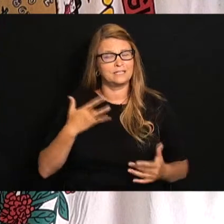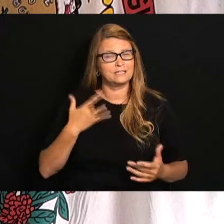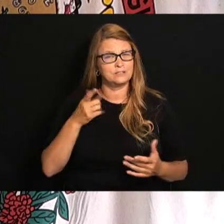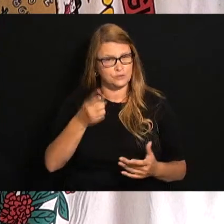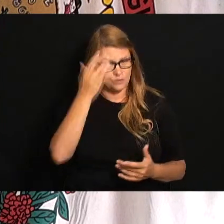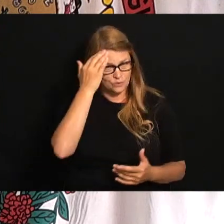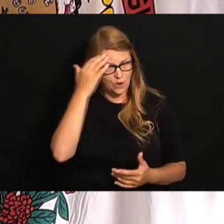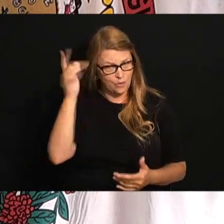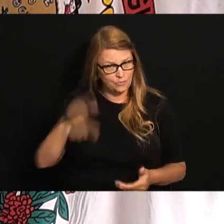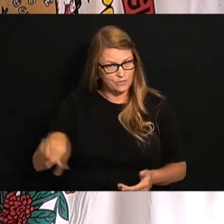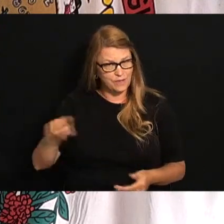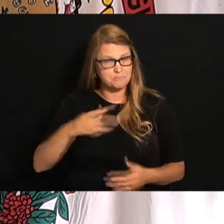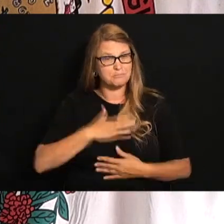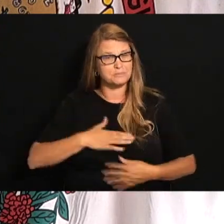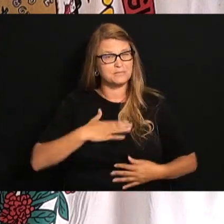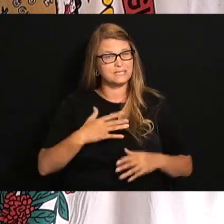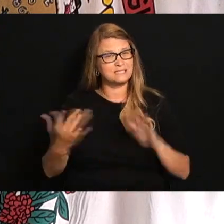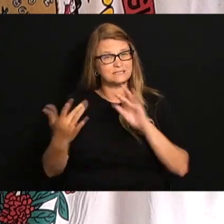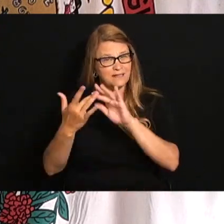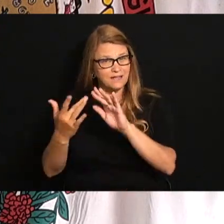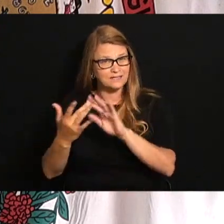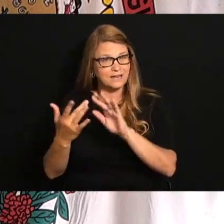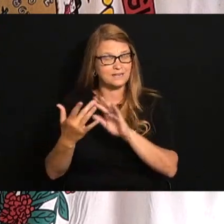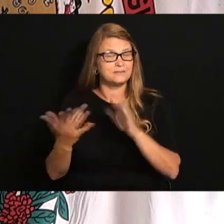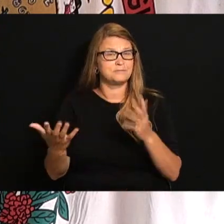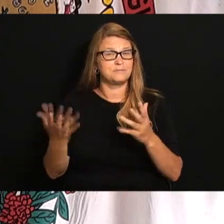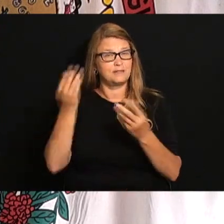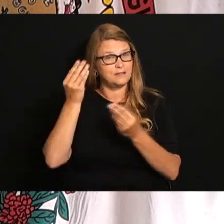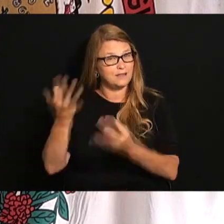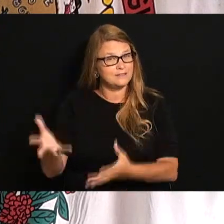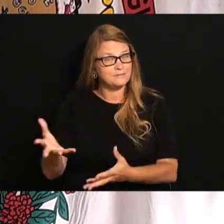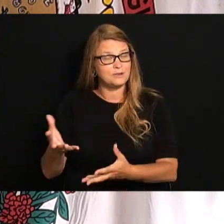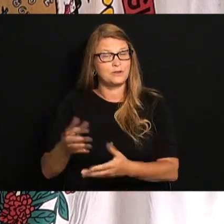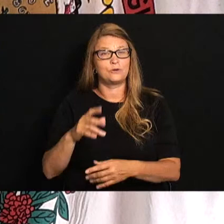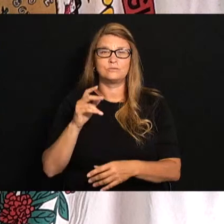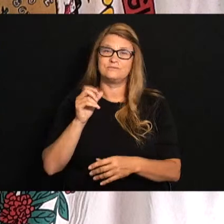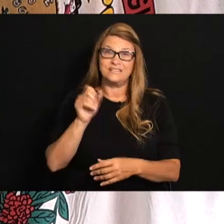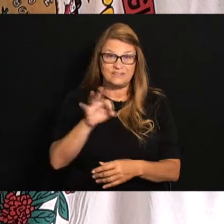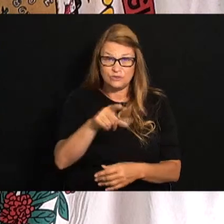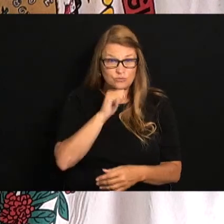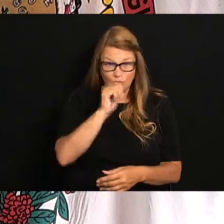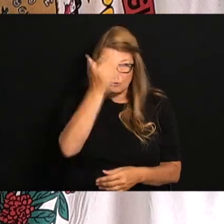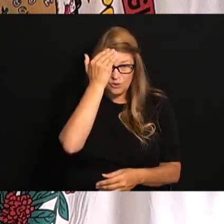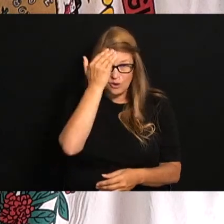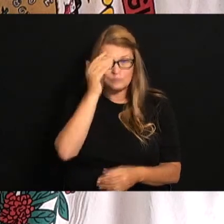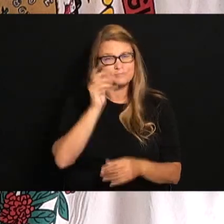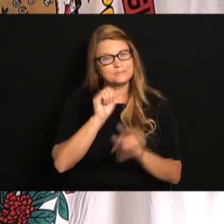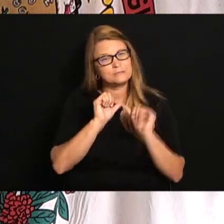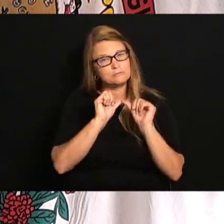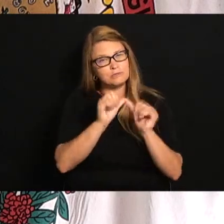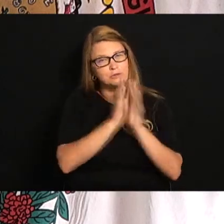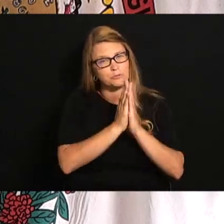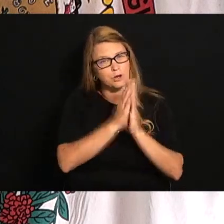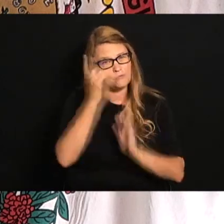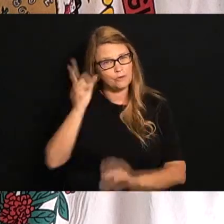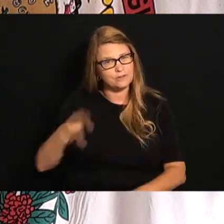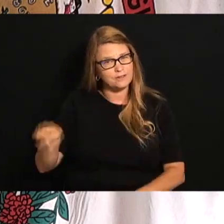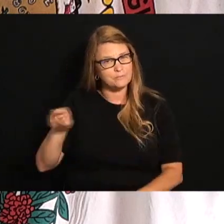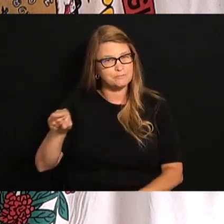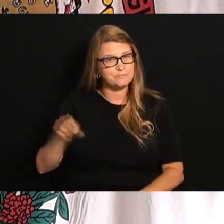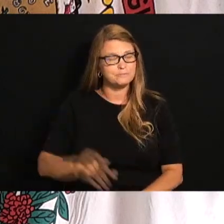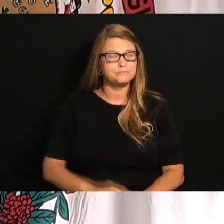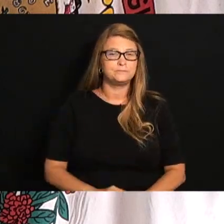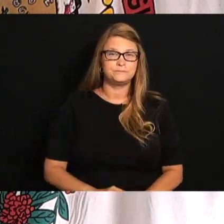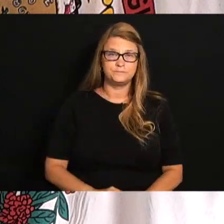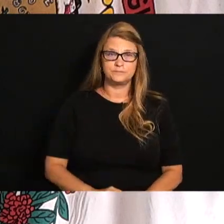call them. Please reach out to them. If you don't, just keep them in prayer, and they'll know that too.